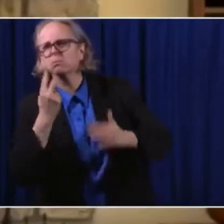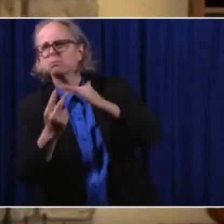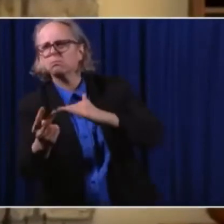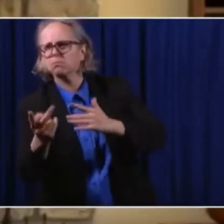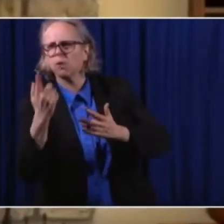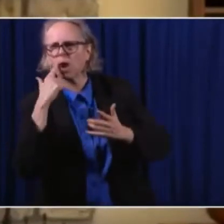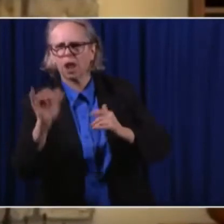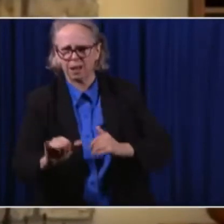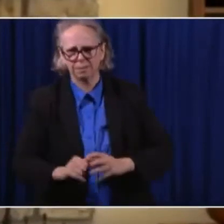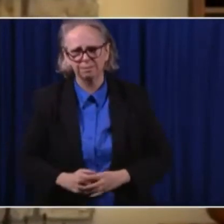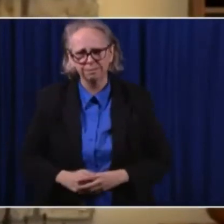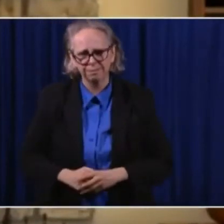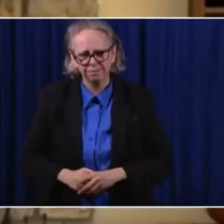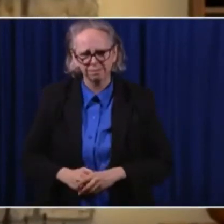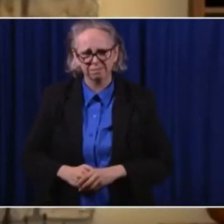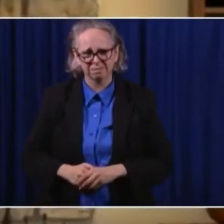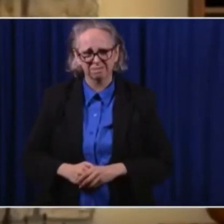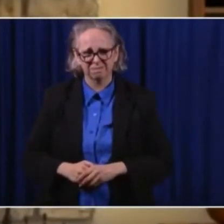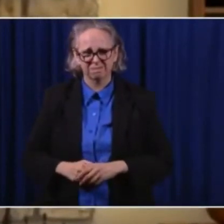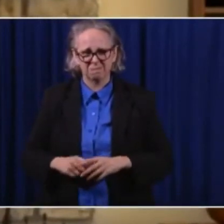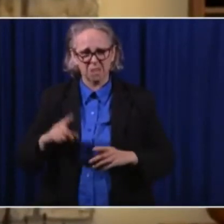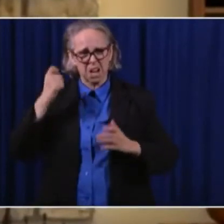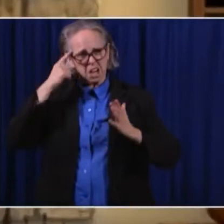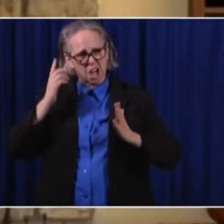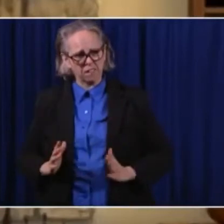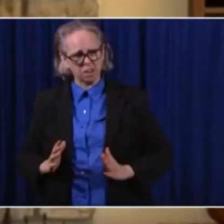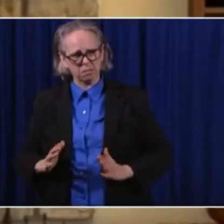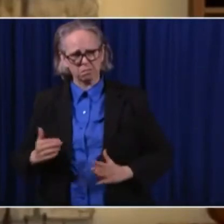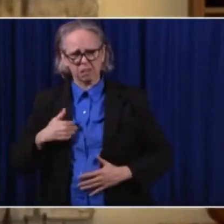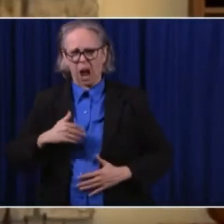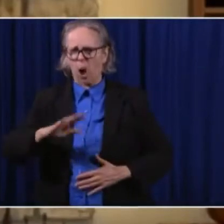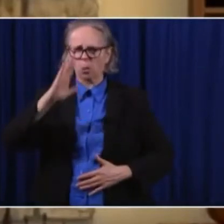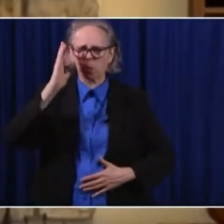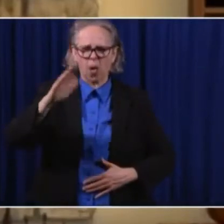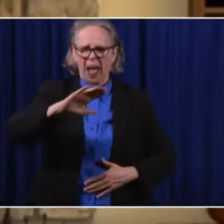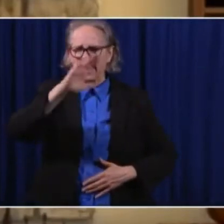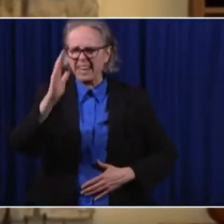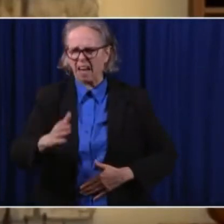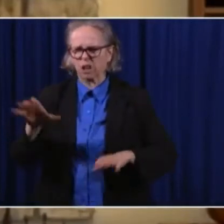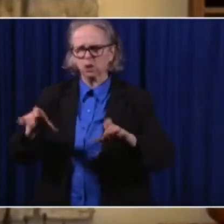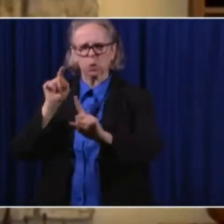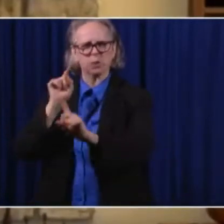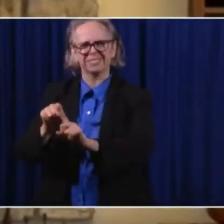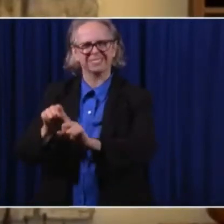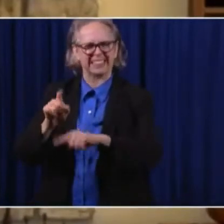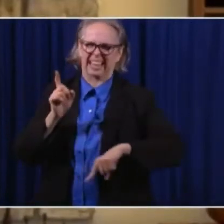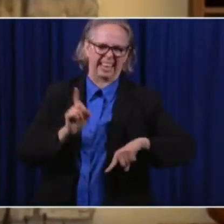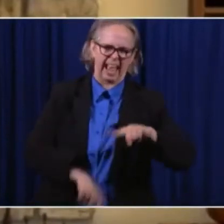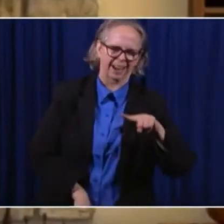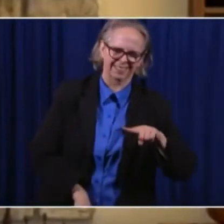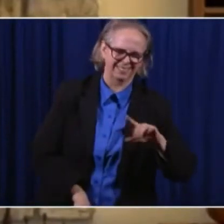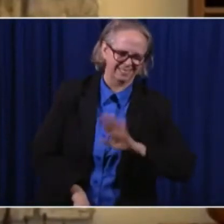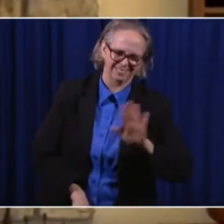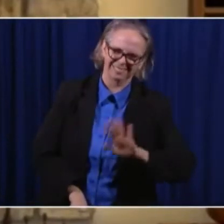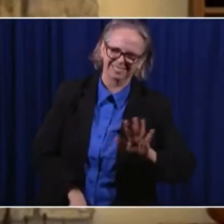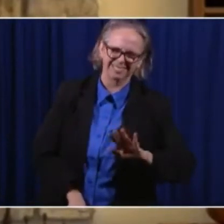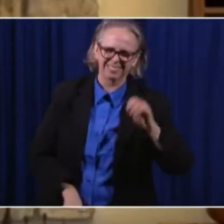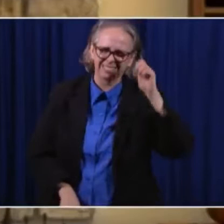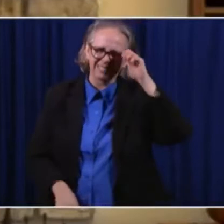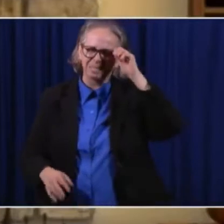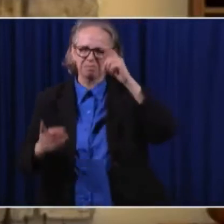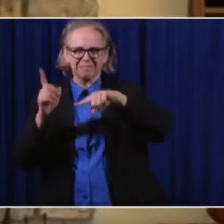going to do this or I'm never going to do that. This is our attempt not to do those things. It's our attempt to pull everybody together